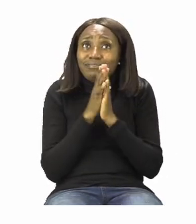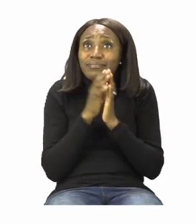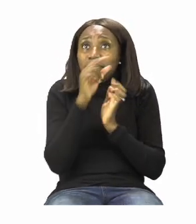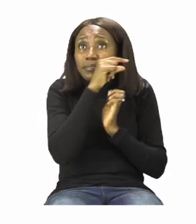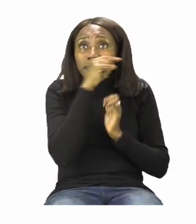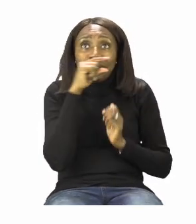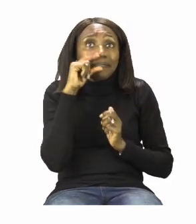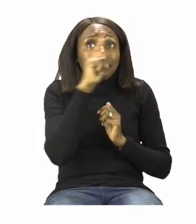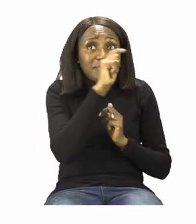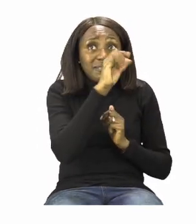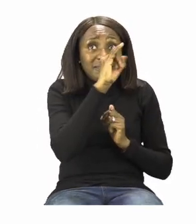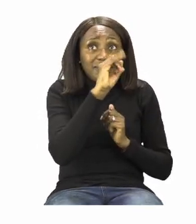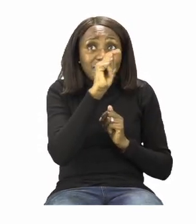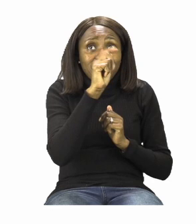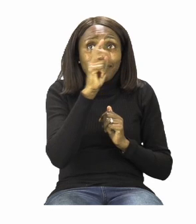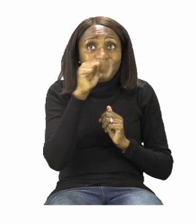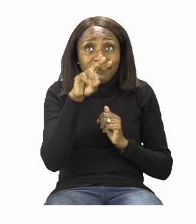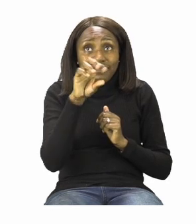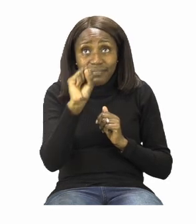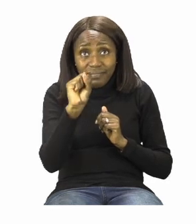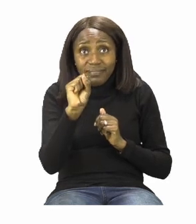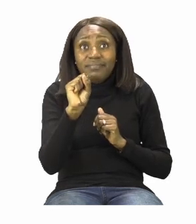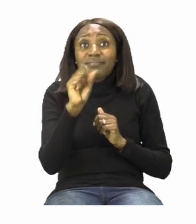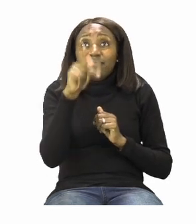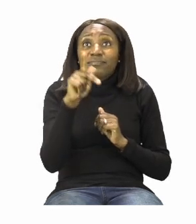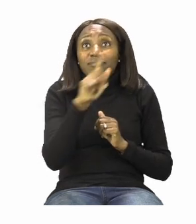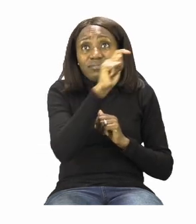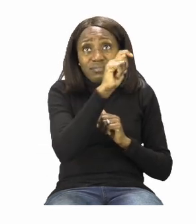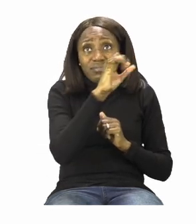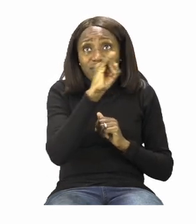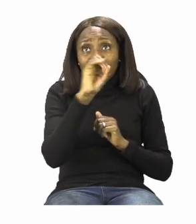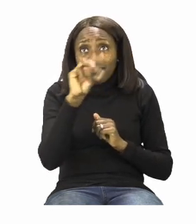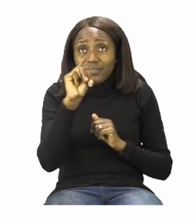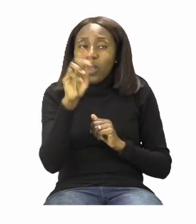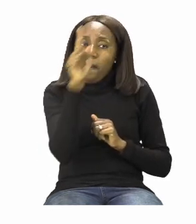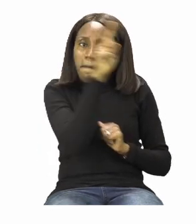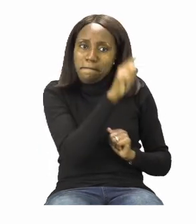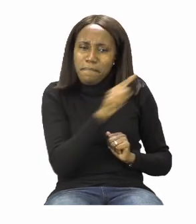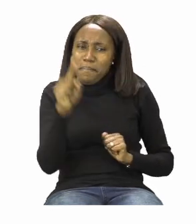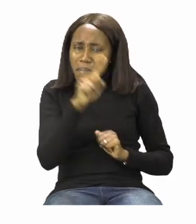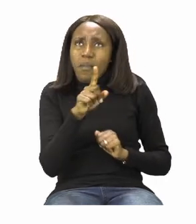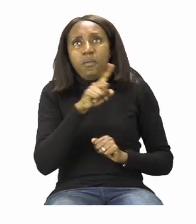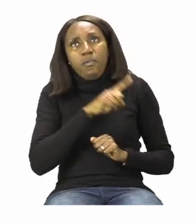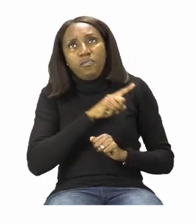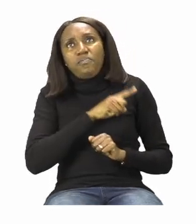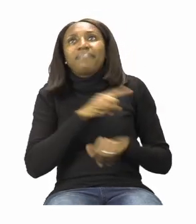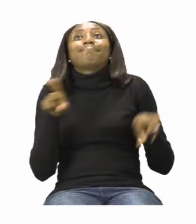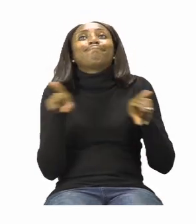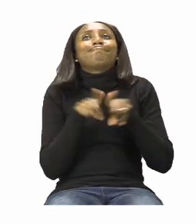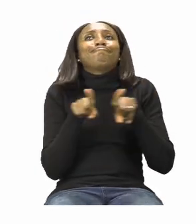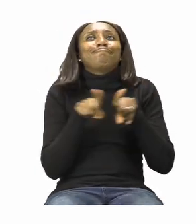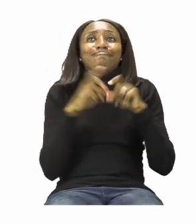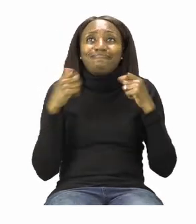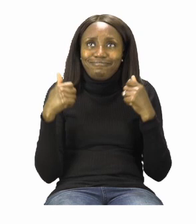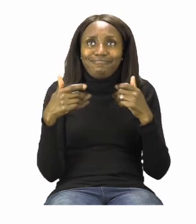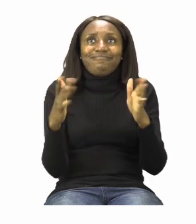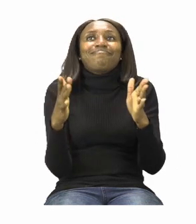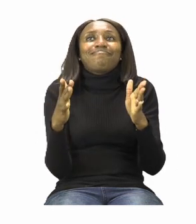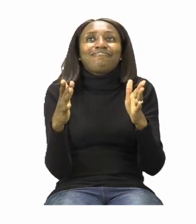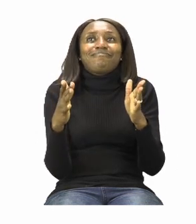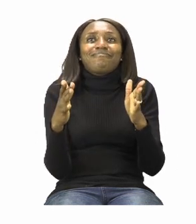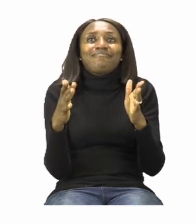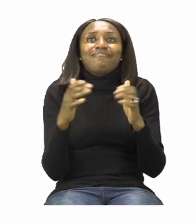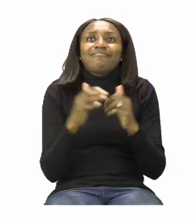Titus. And then we can also circle Tim.